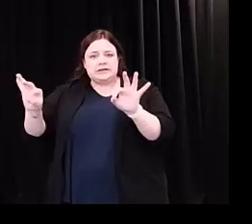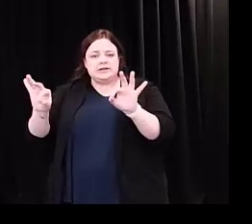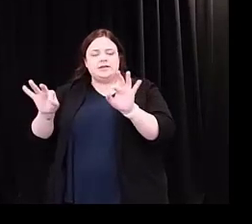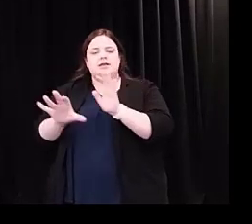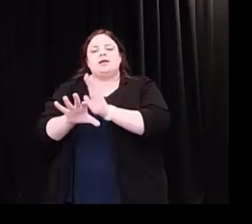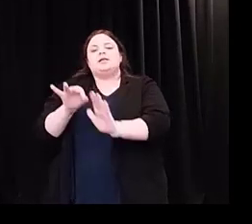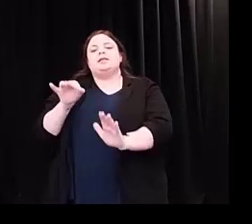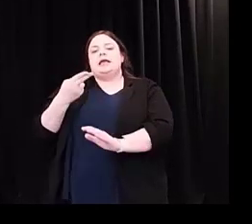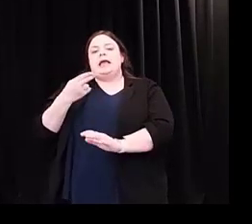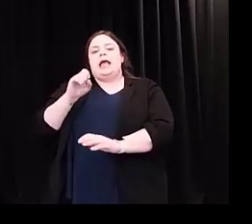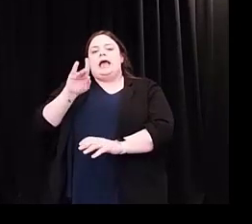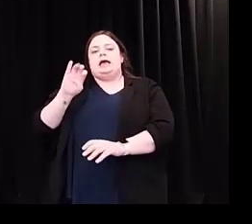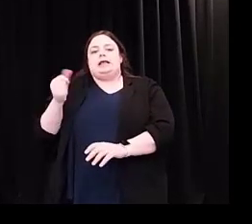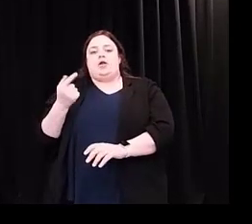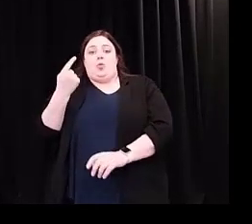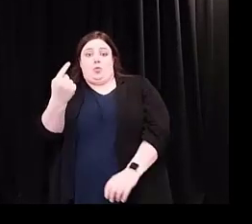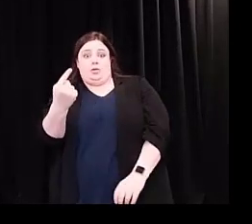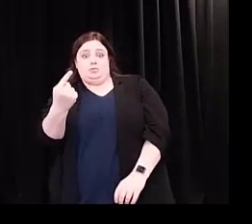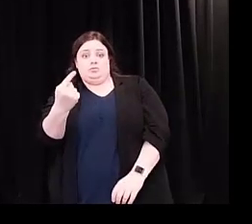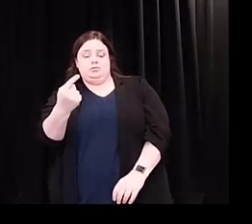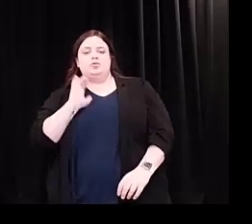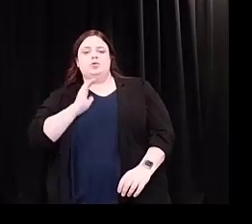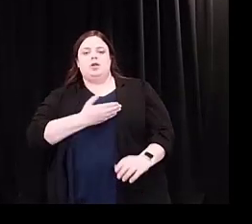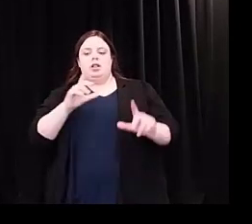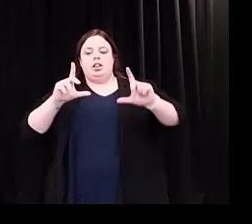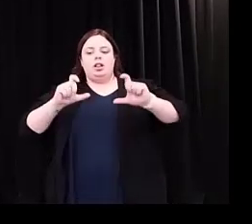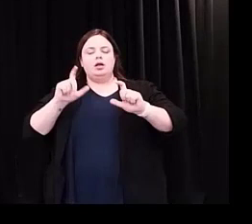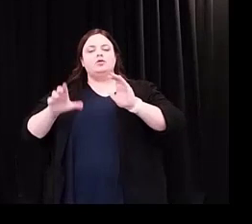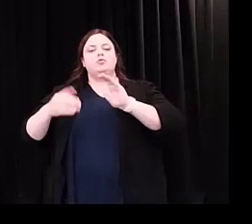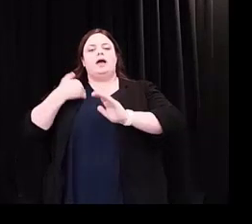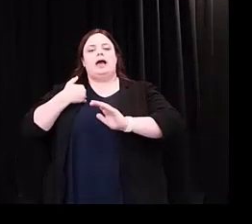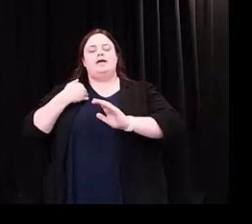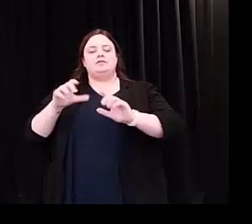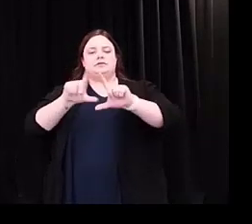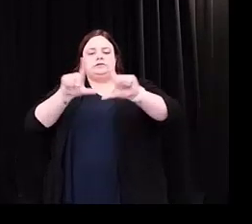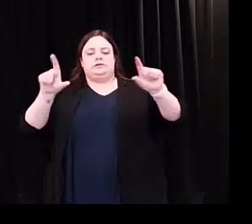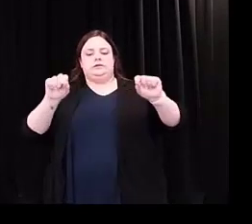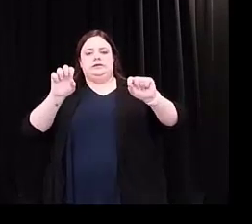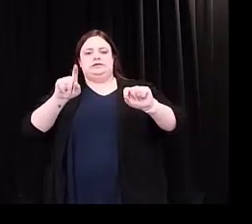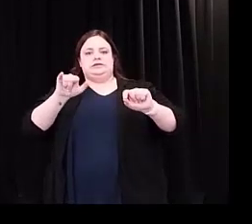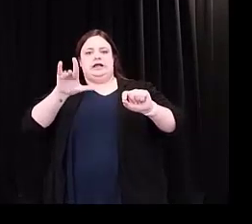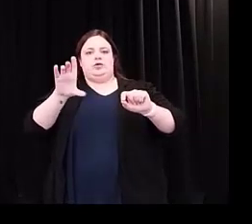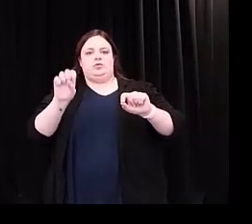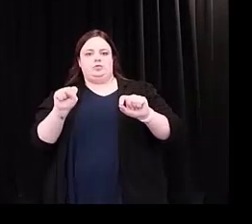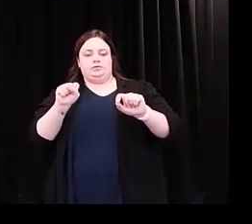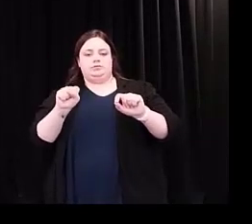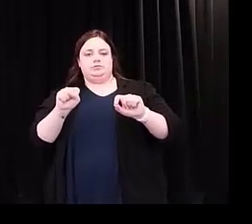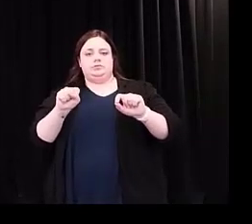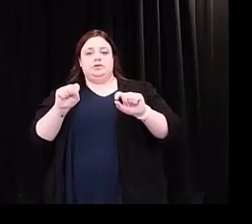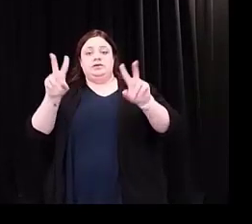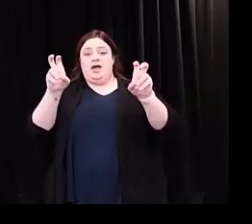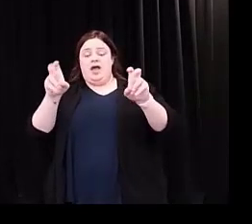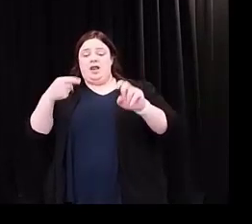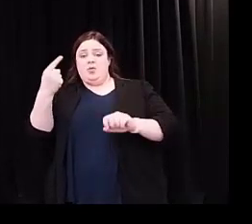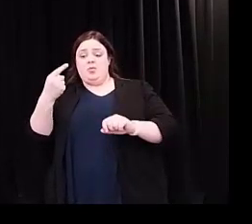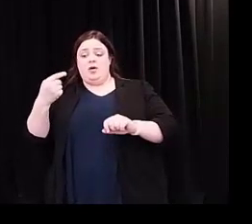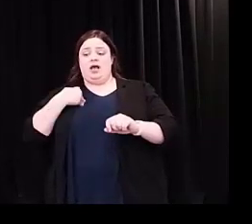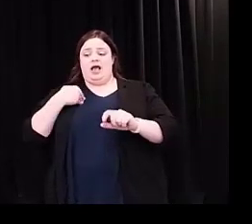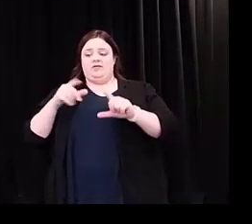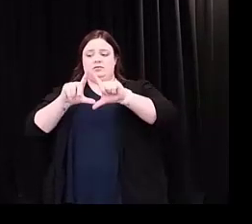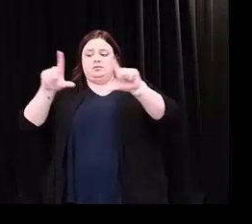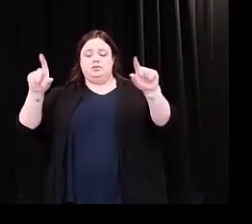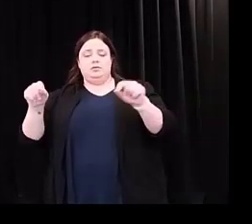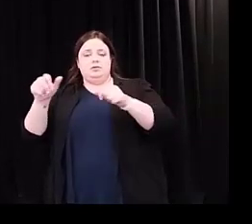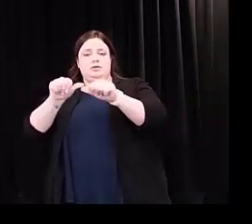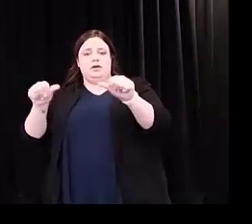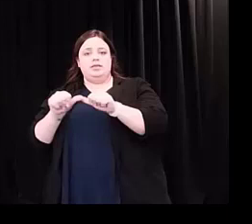select heading 1. So in our screenshot, we've got the styles pane. There's heading 1 selected. I've got a call out just to the right of